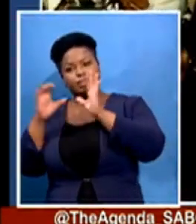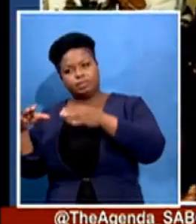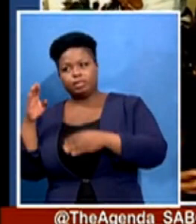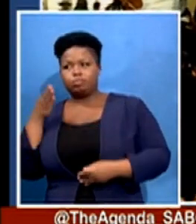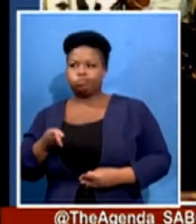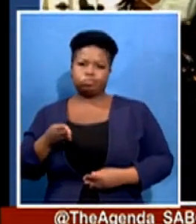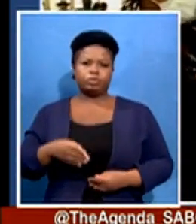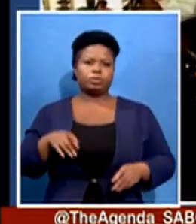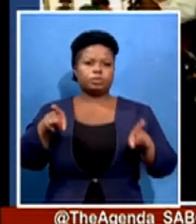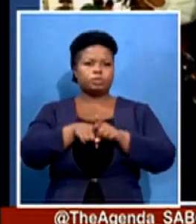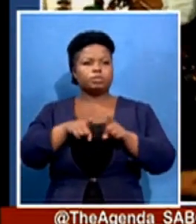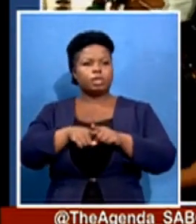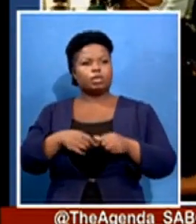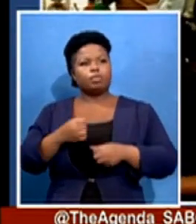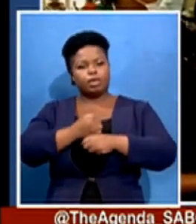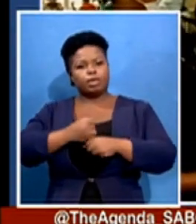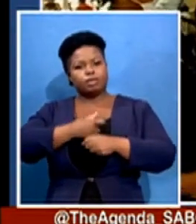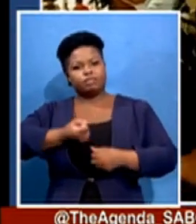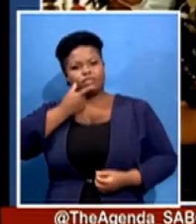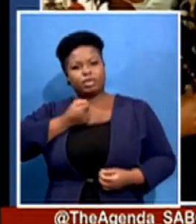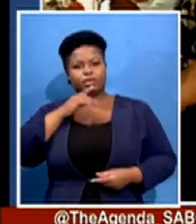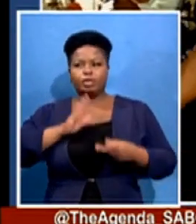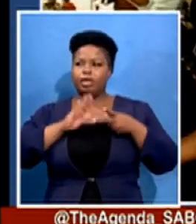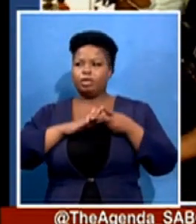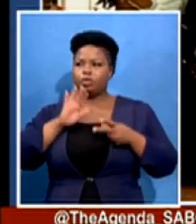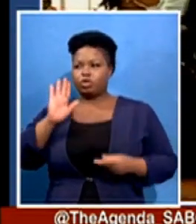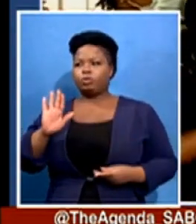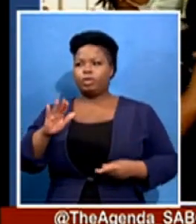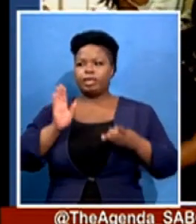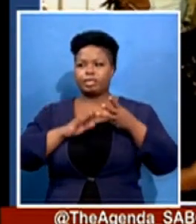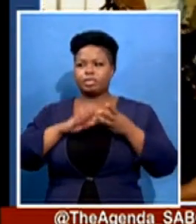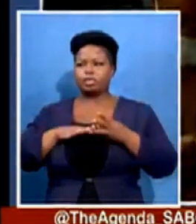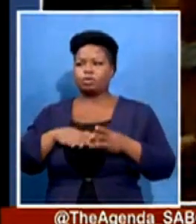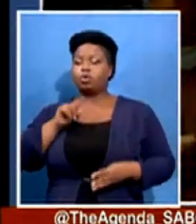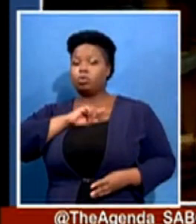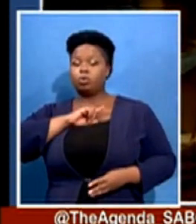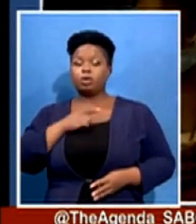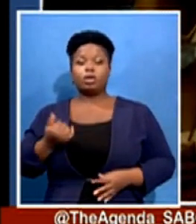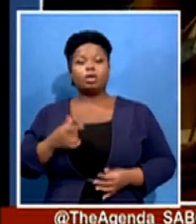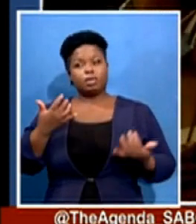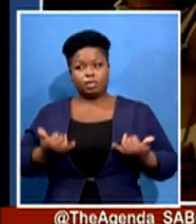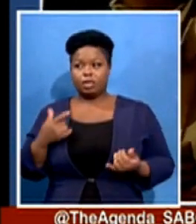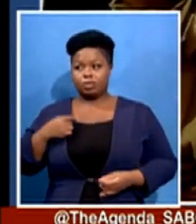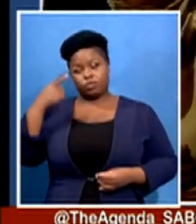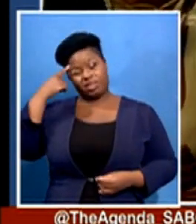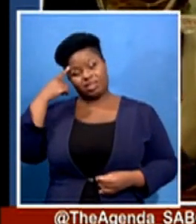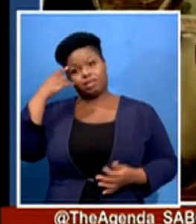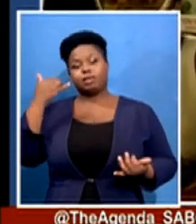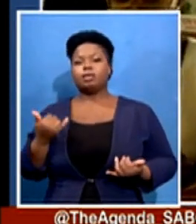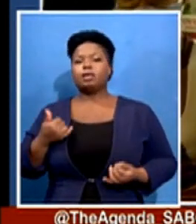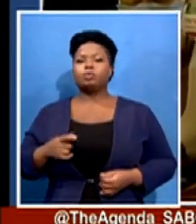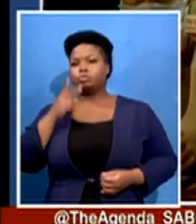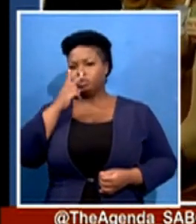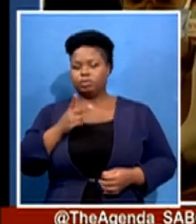general practitioners. So we're having to think now about how do we move from very